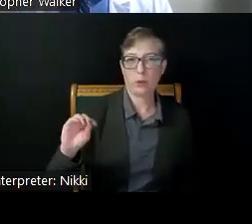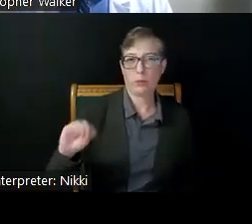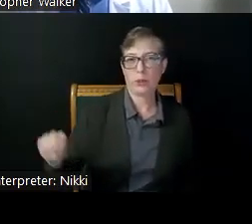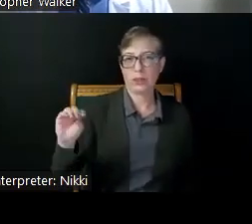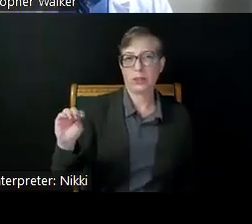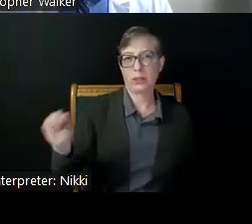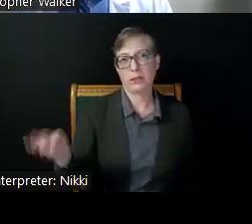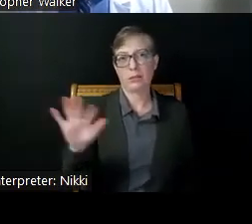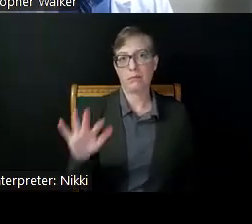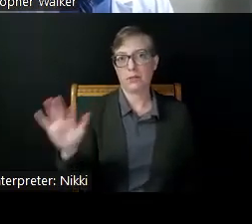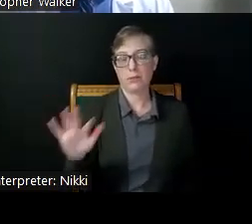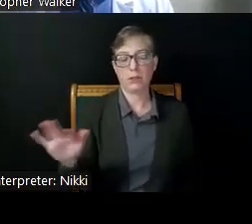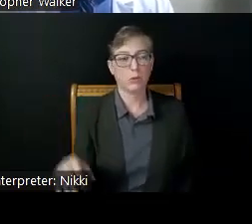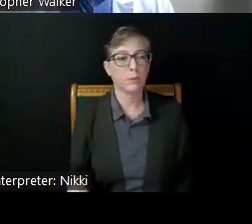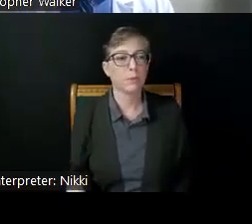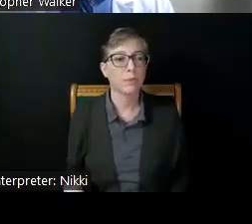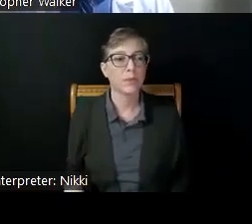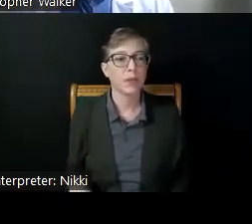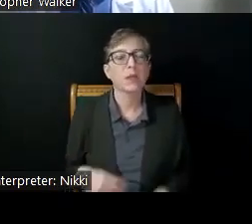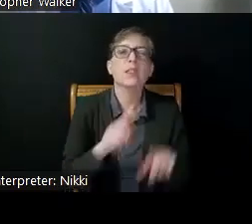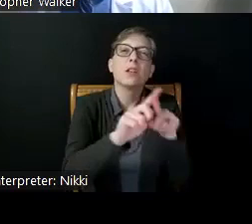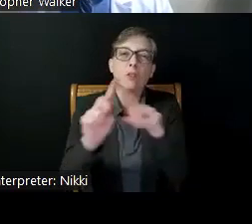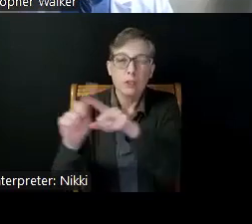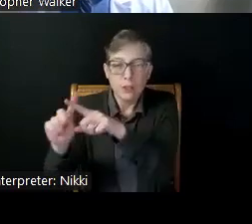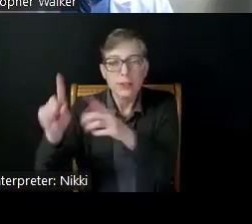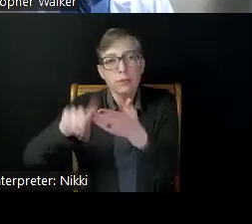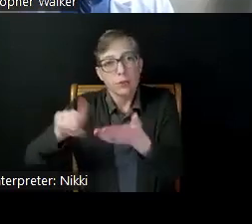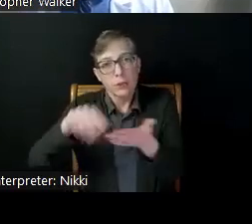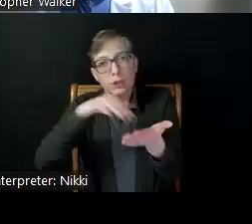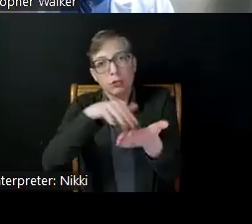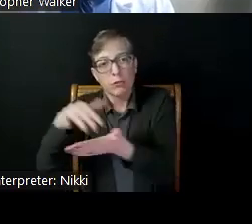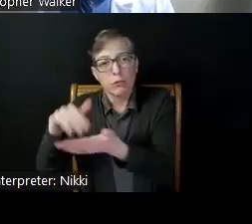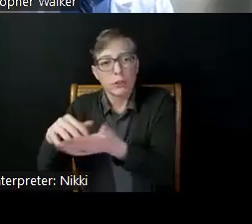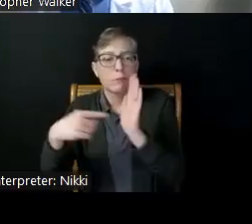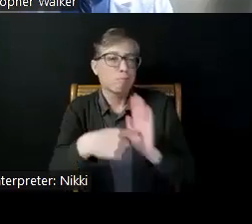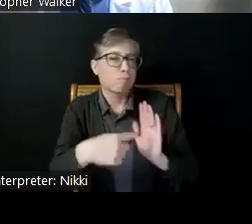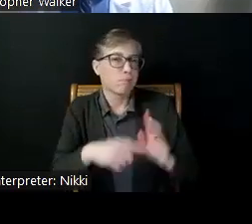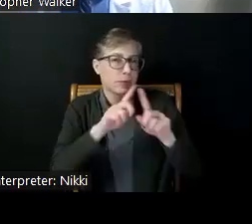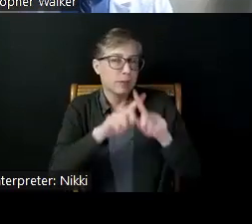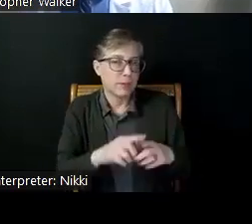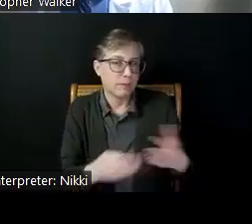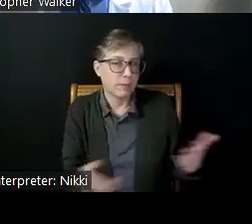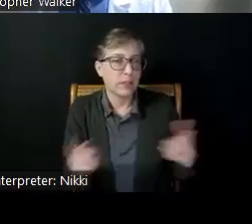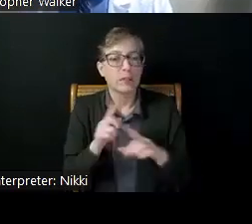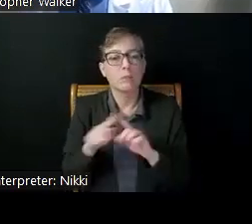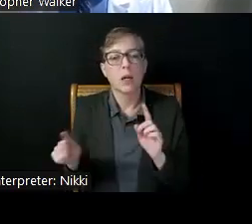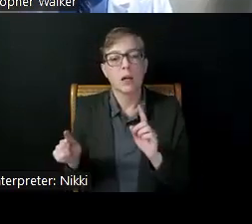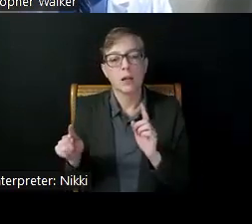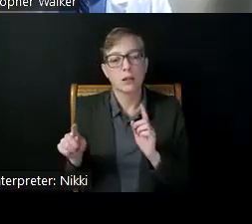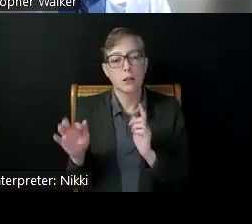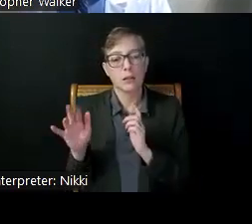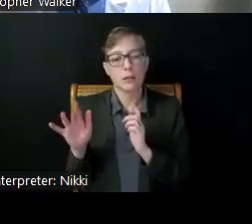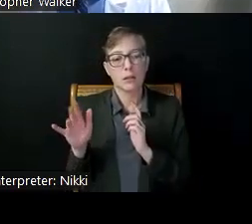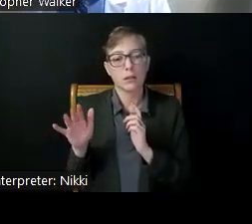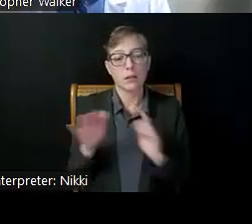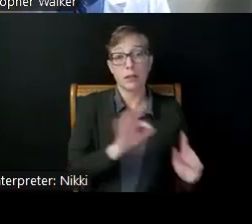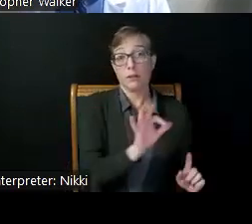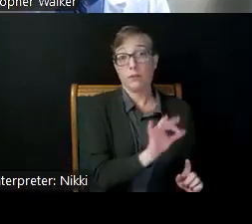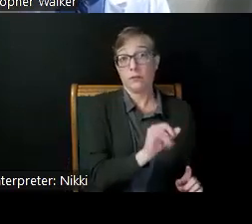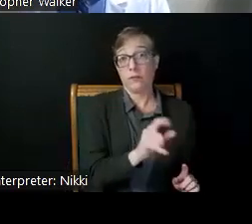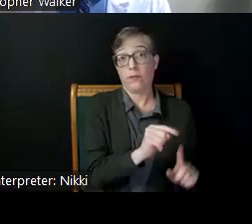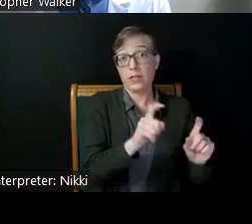the point is that it's significantly lower. The the ability of the FIT test to detect